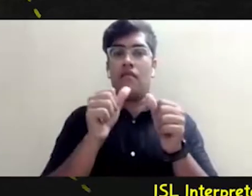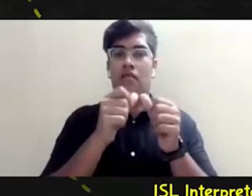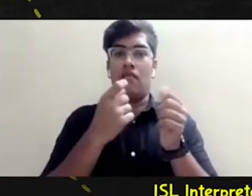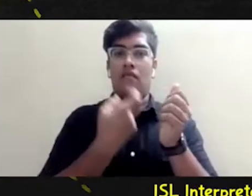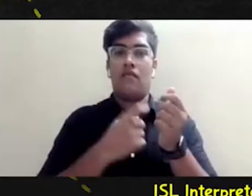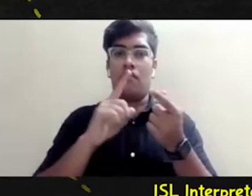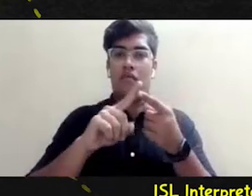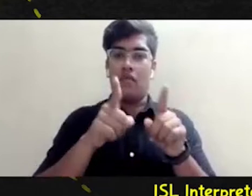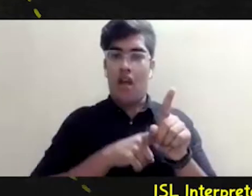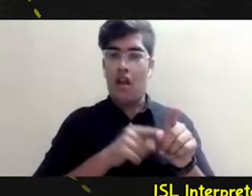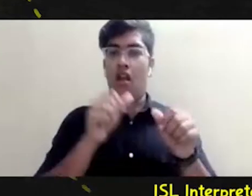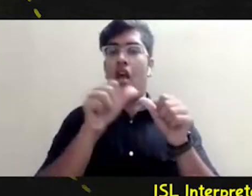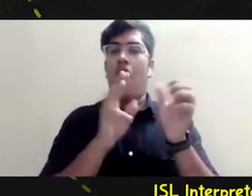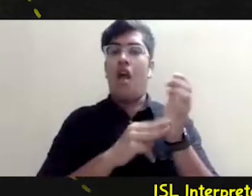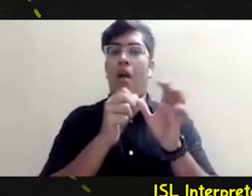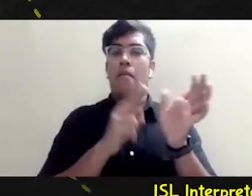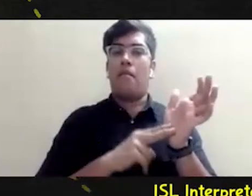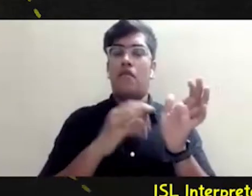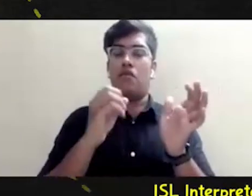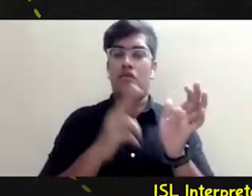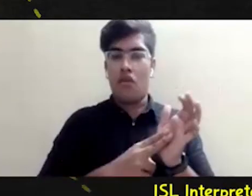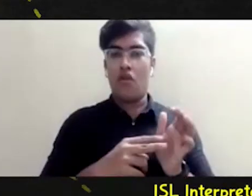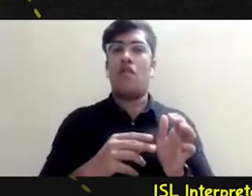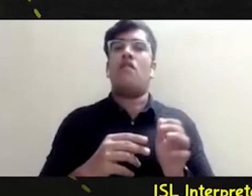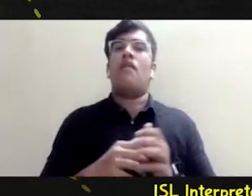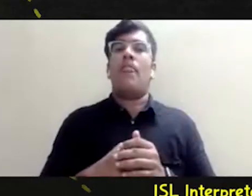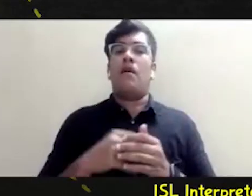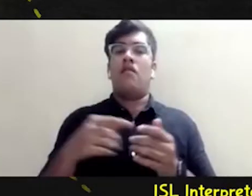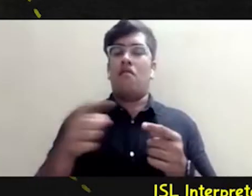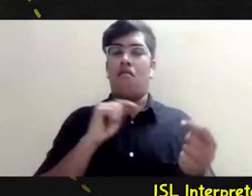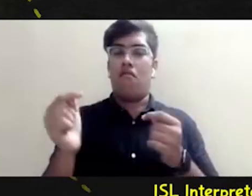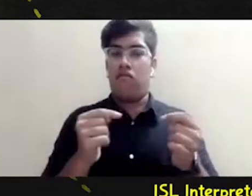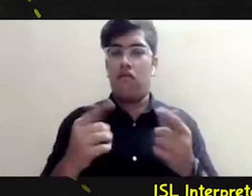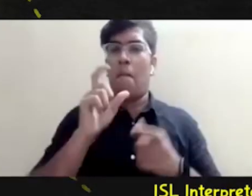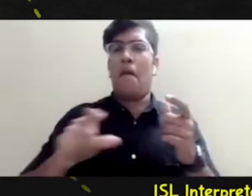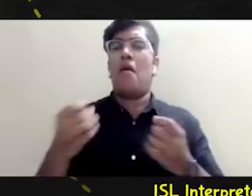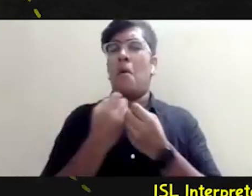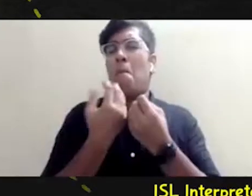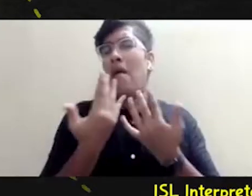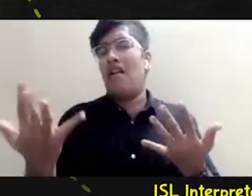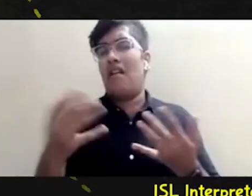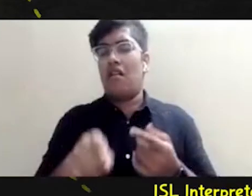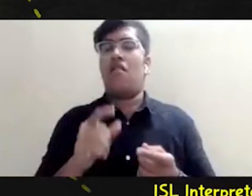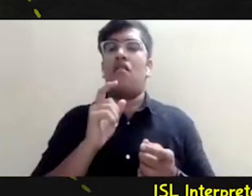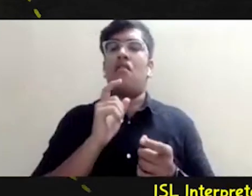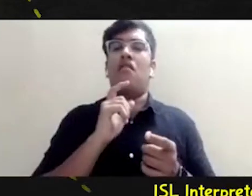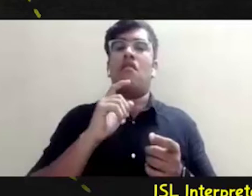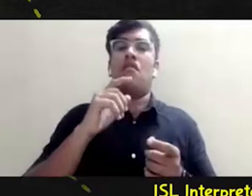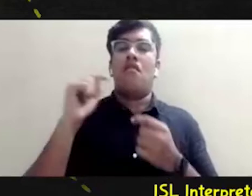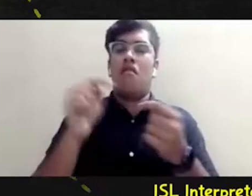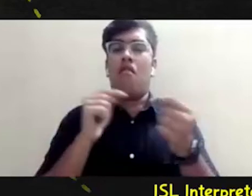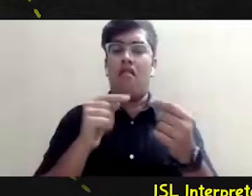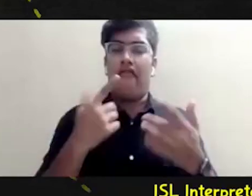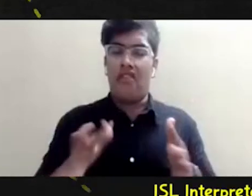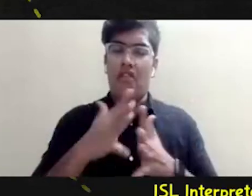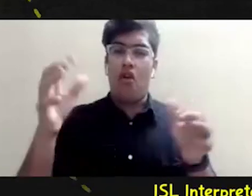bhai bhai." And you know, you had a lot of RA protesters come in, a lot of environmental protesters come in with a lot of queer protesters.